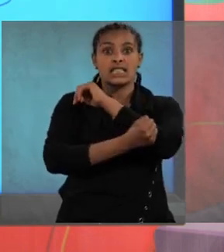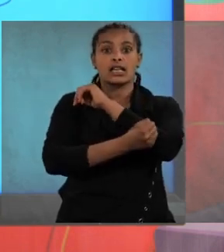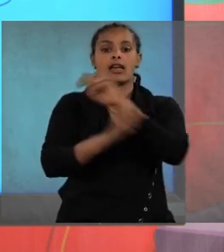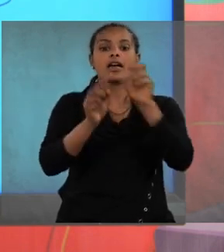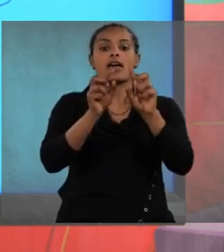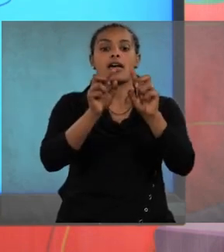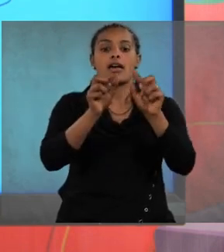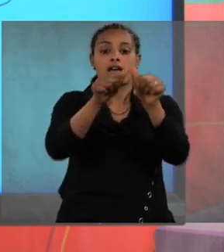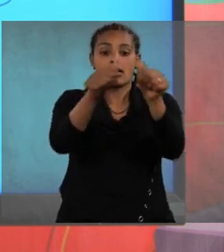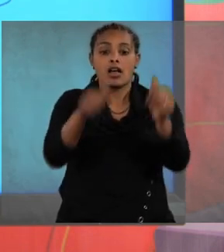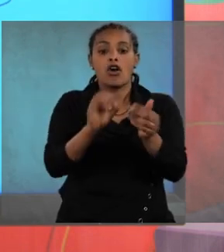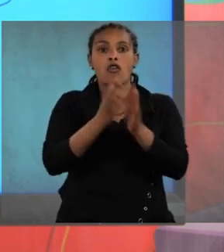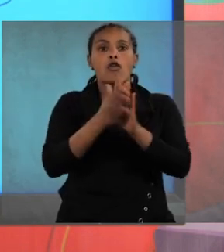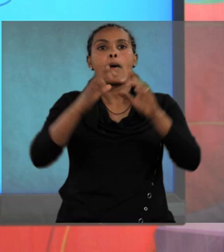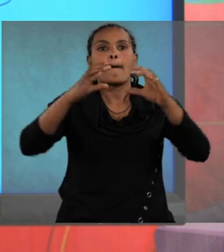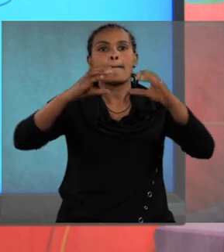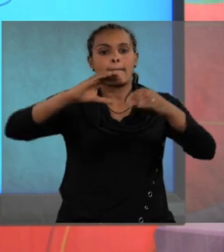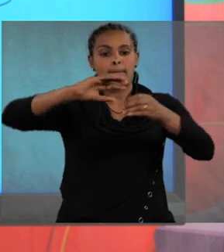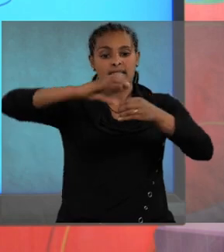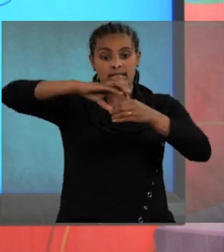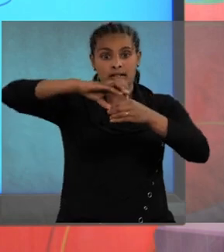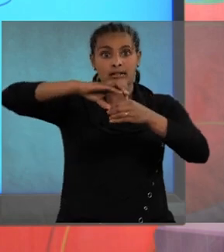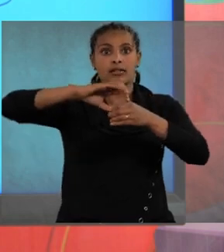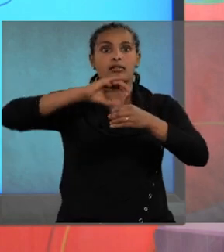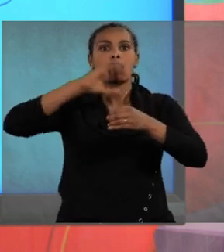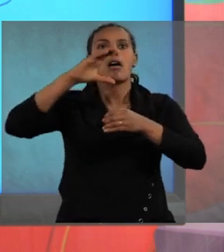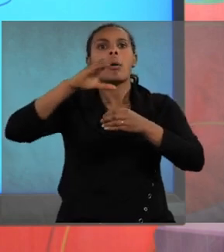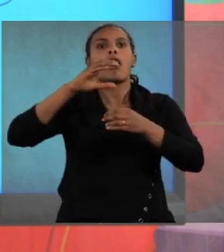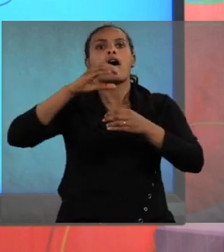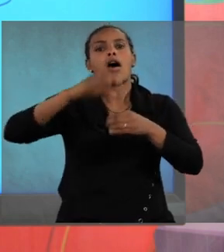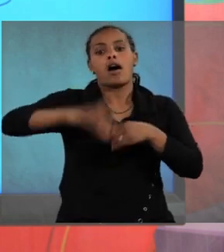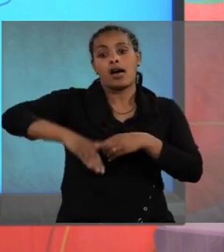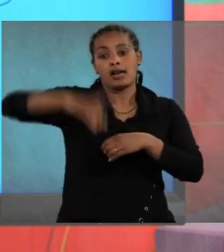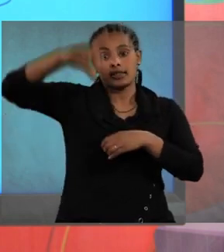piston, base area of the piston times height